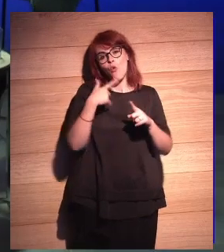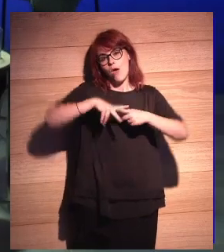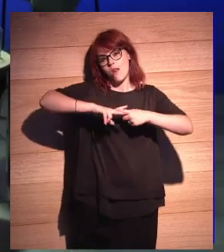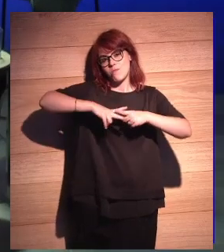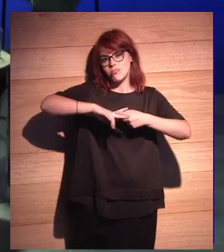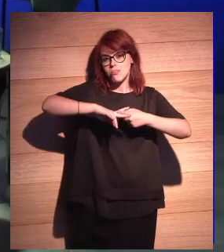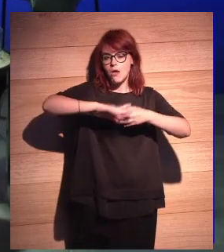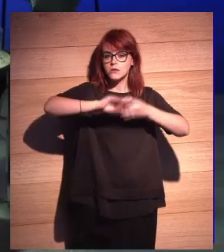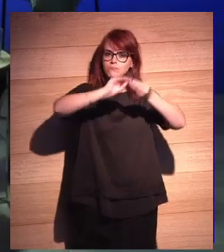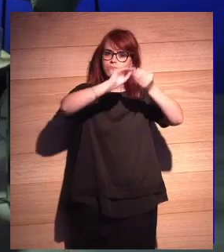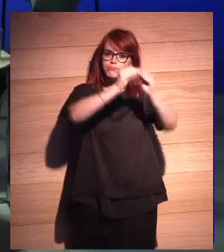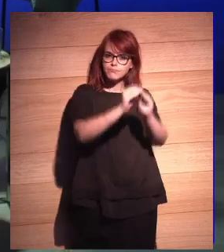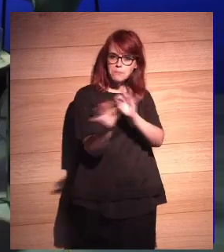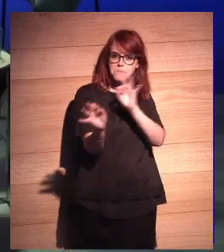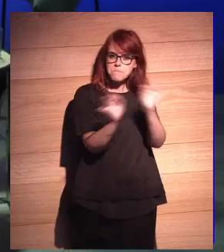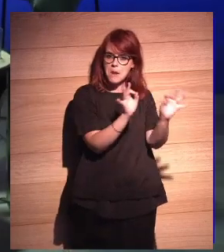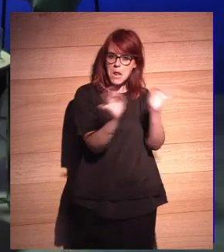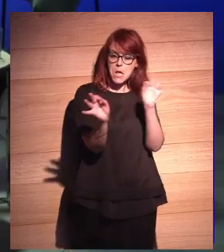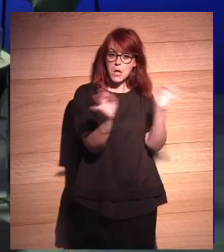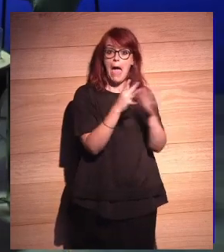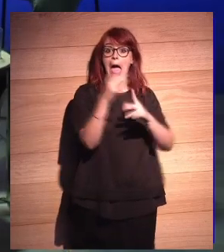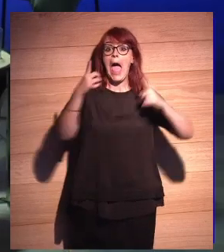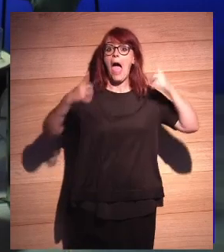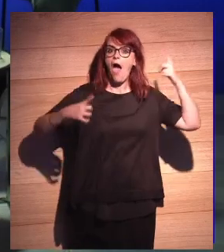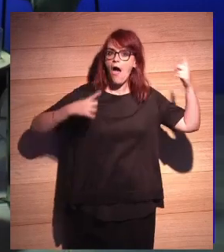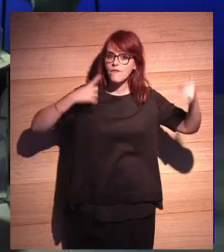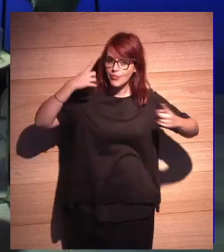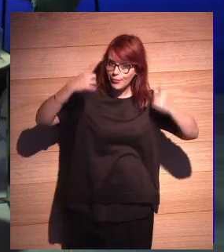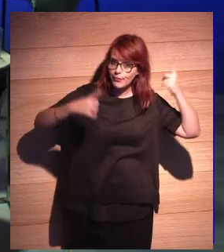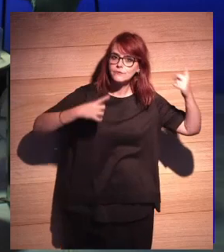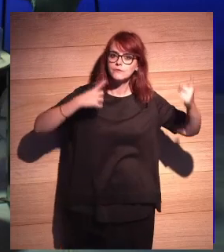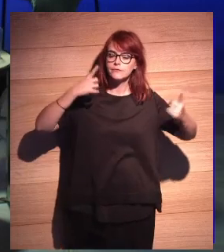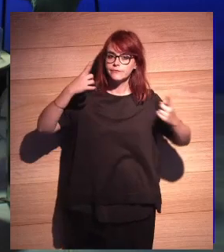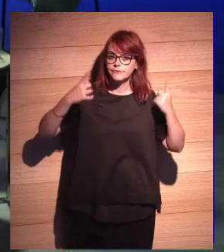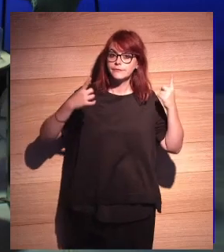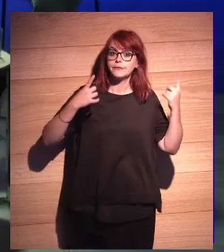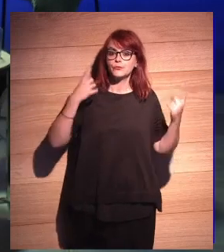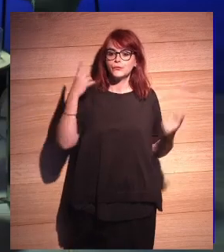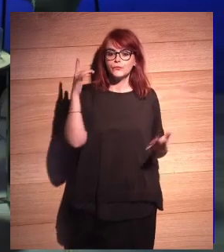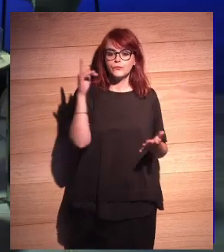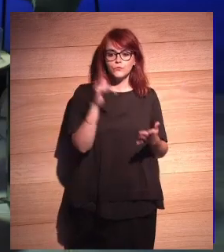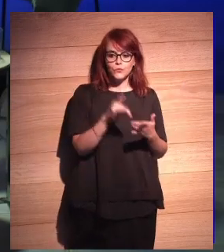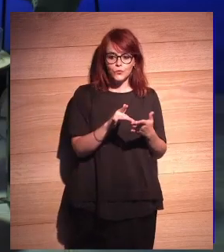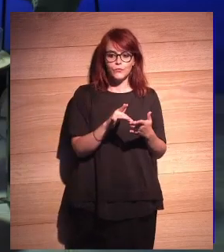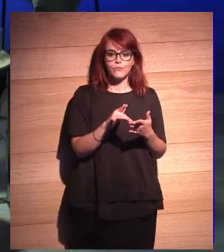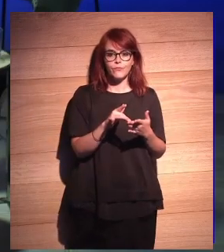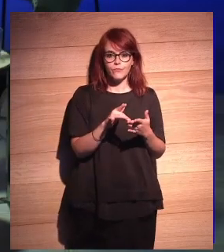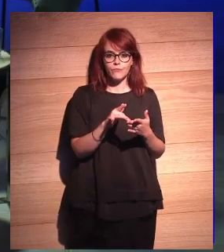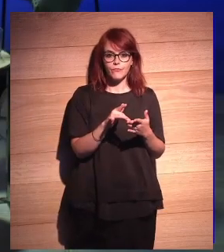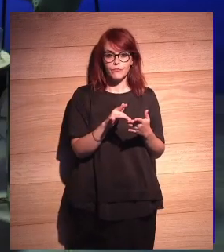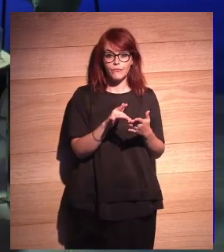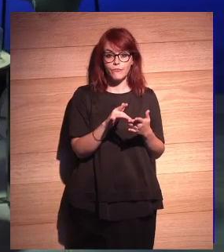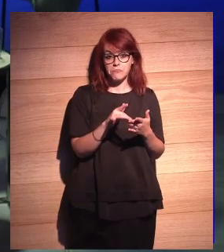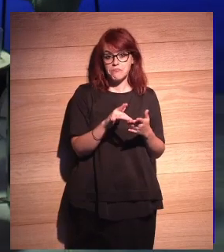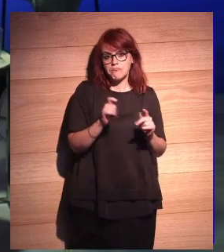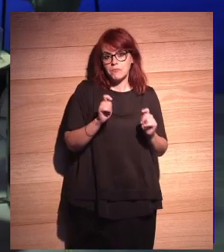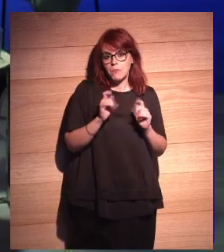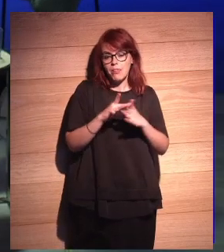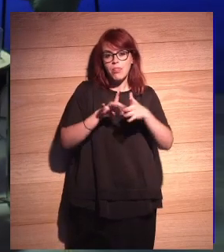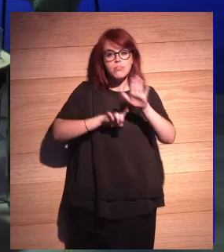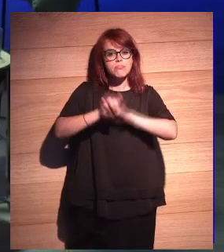several instruments, so to speak, that in some cases have been